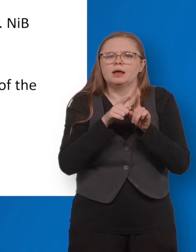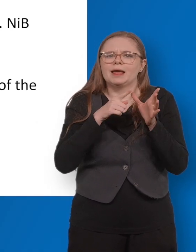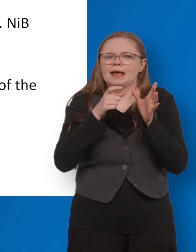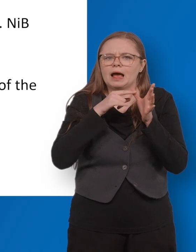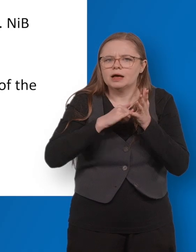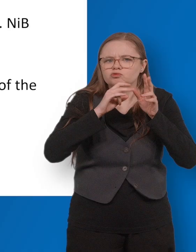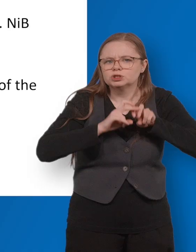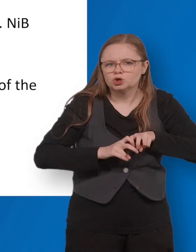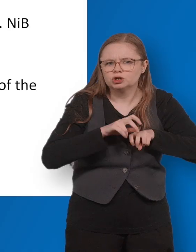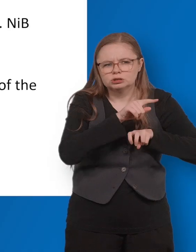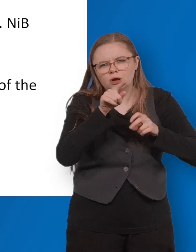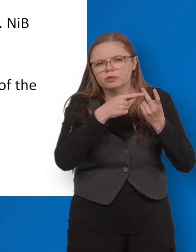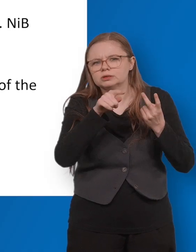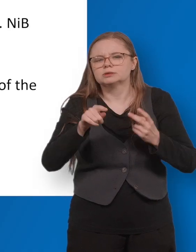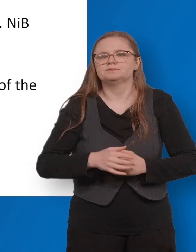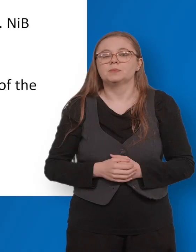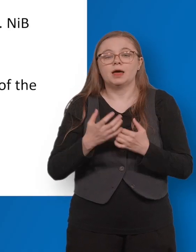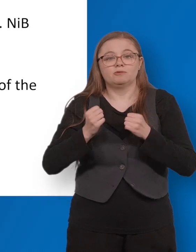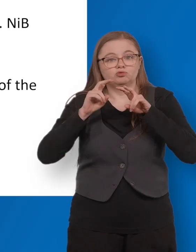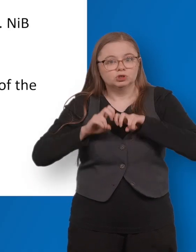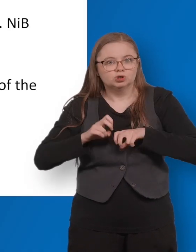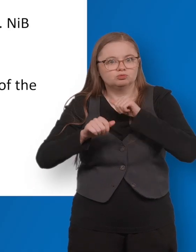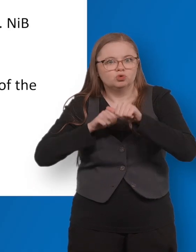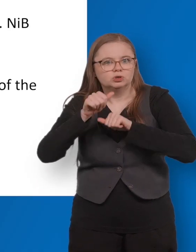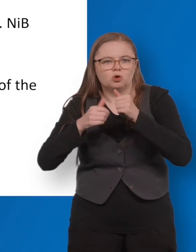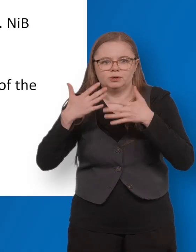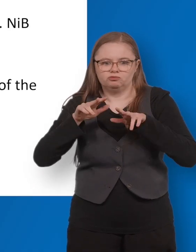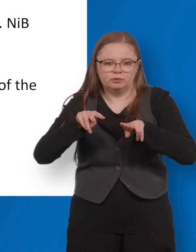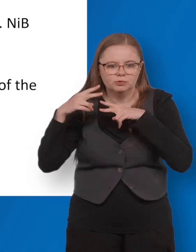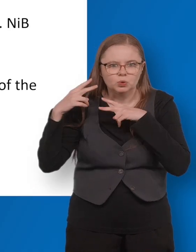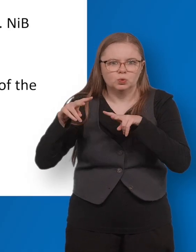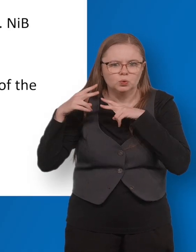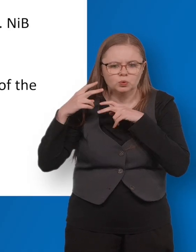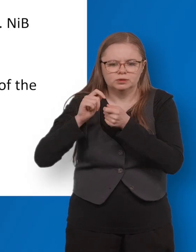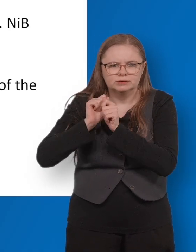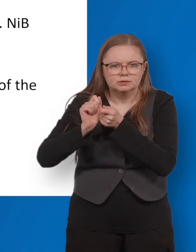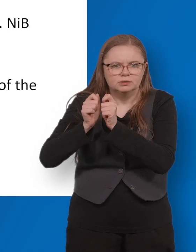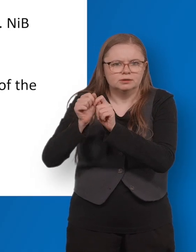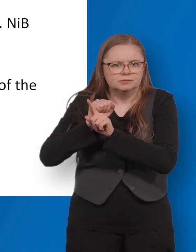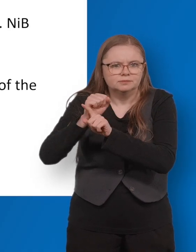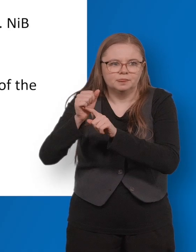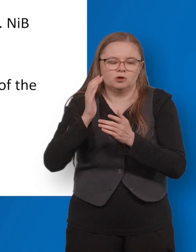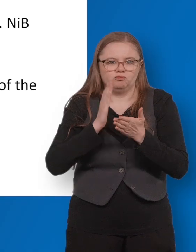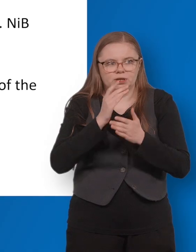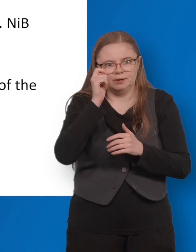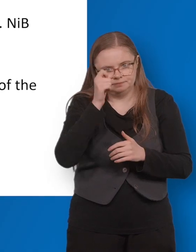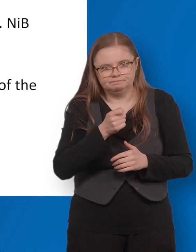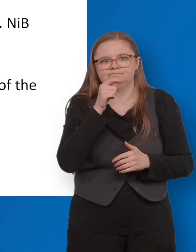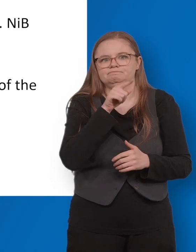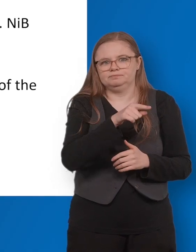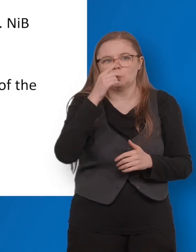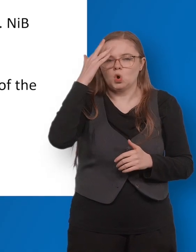protocols and tools reviewed and scrutinized, and I take my hat off to the autistic communities. They will see errors